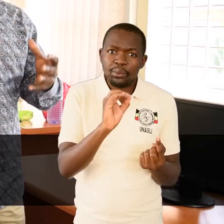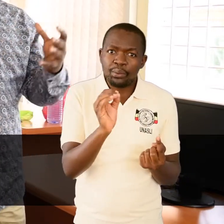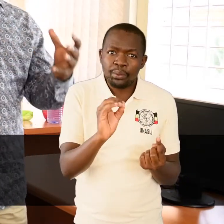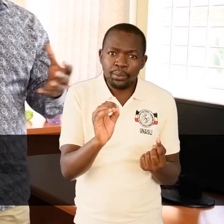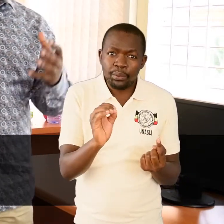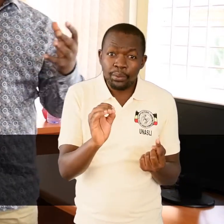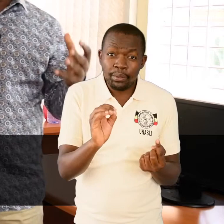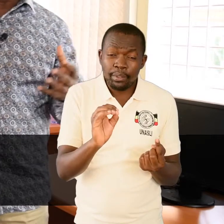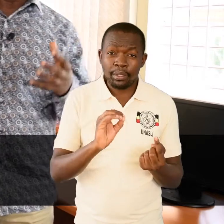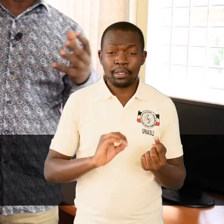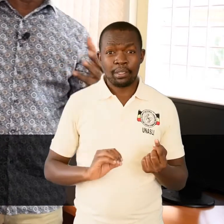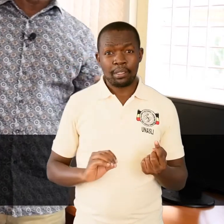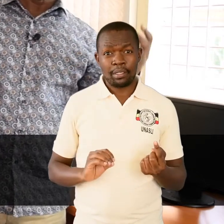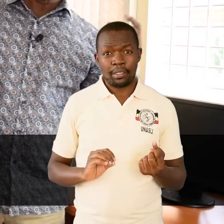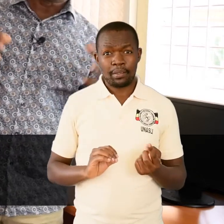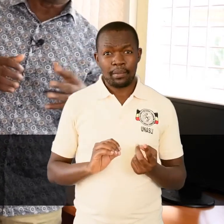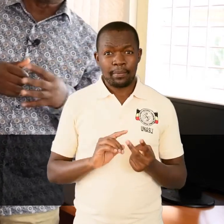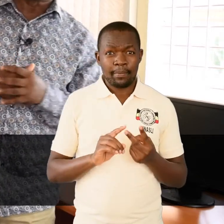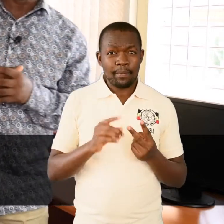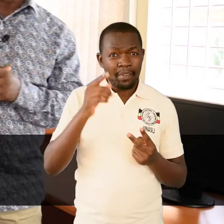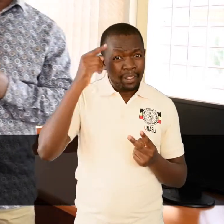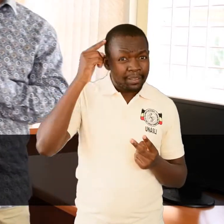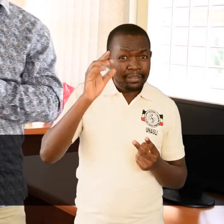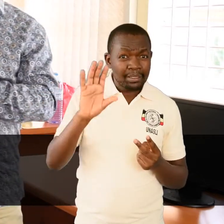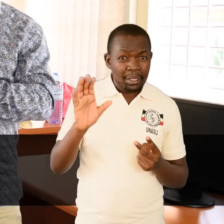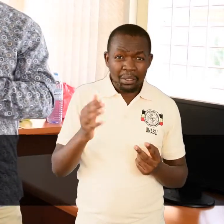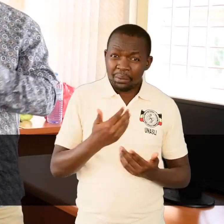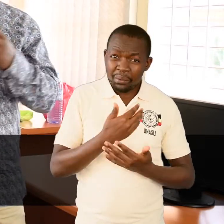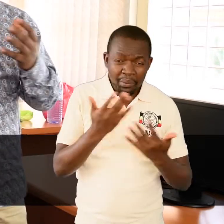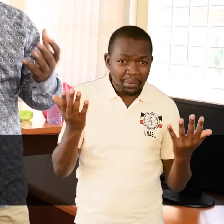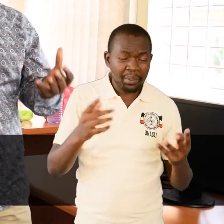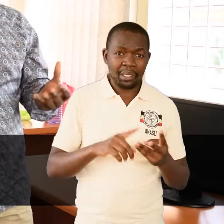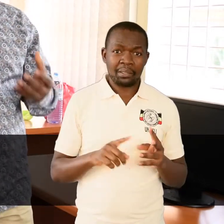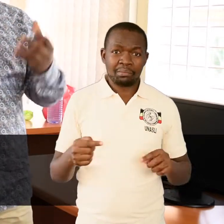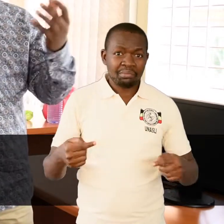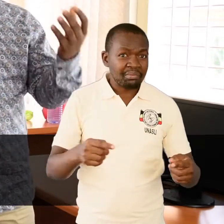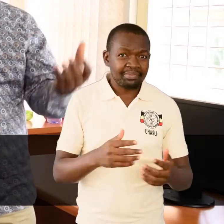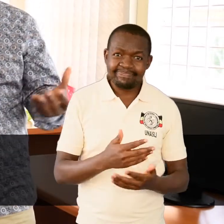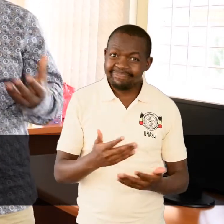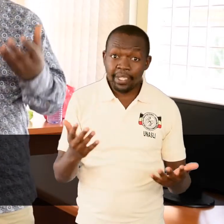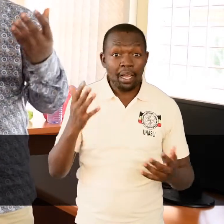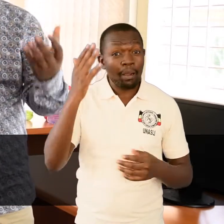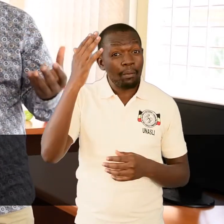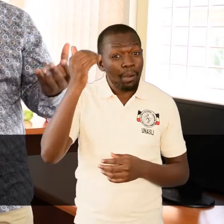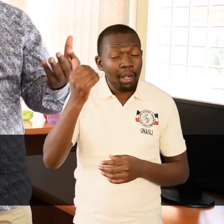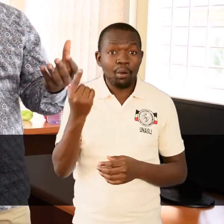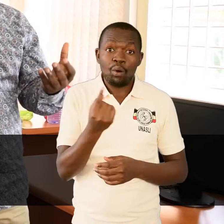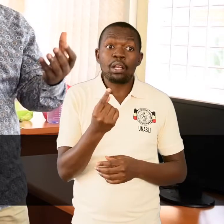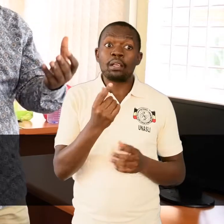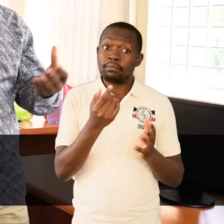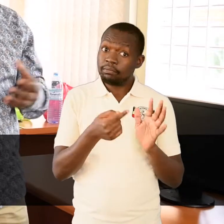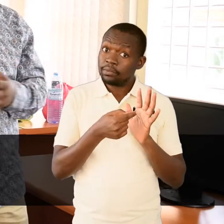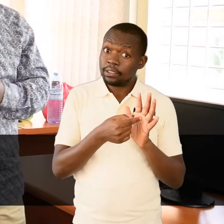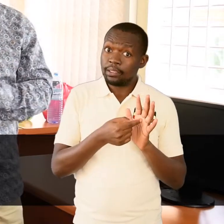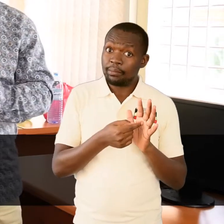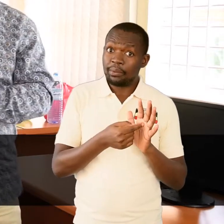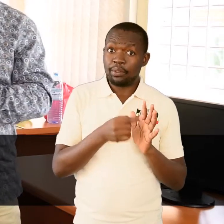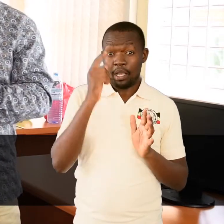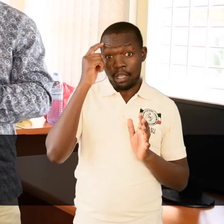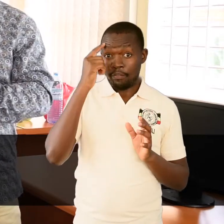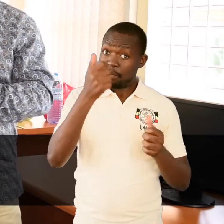despite the fact that government had provided the meals for the